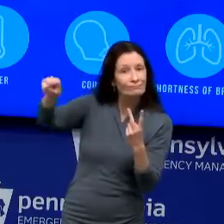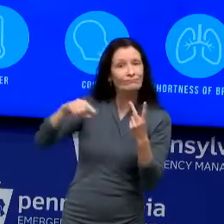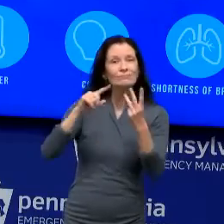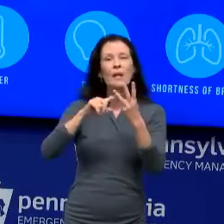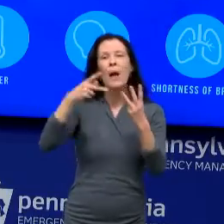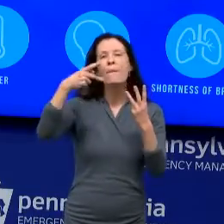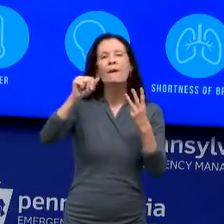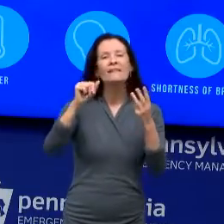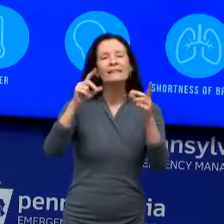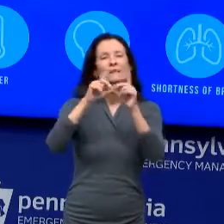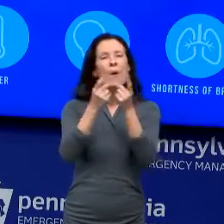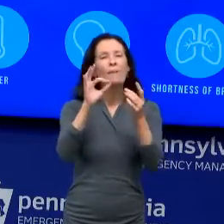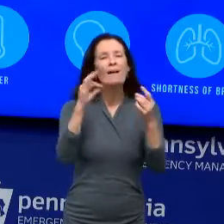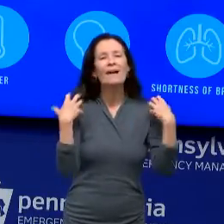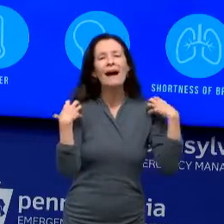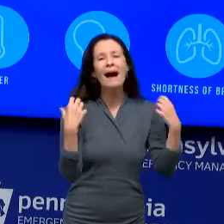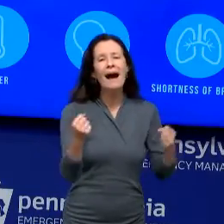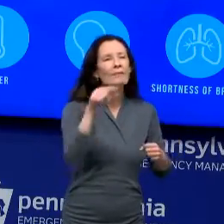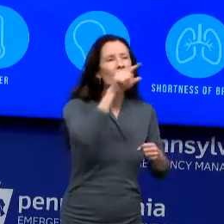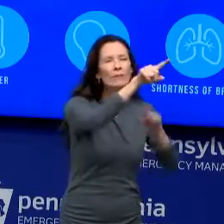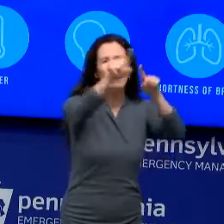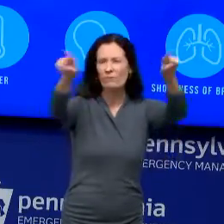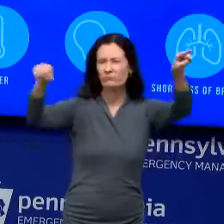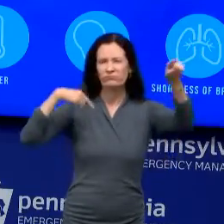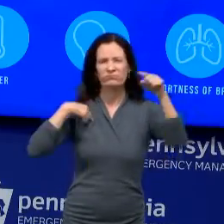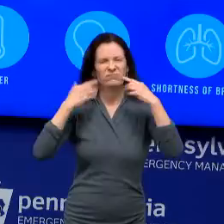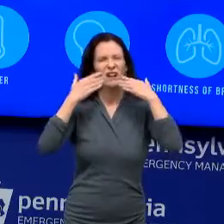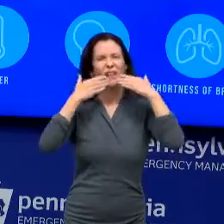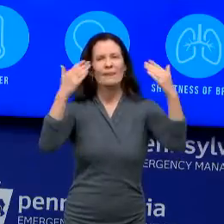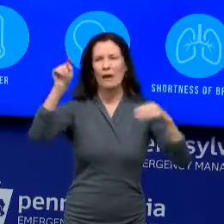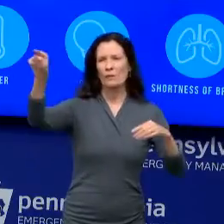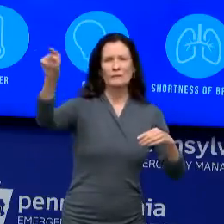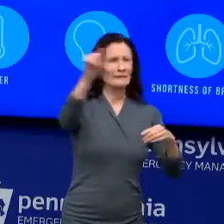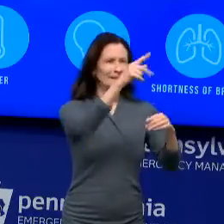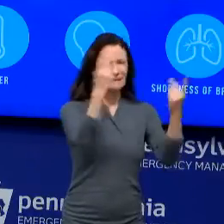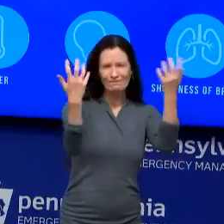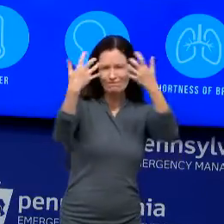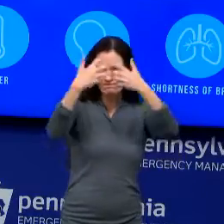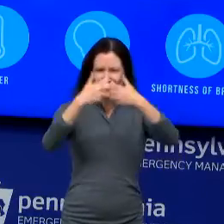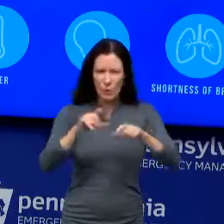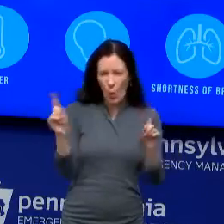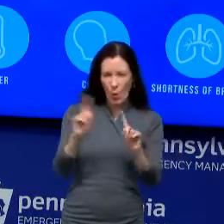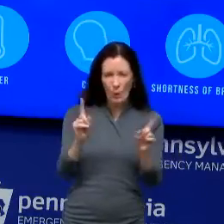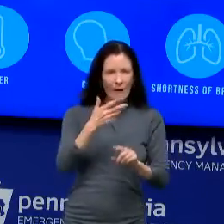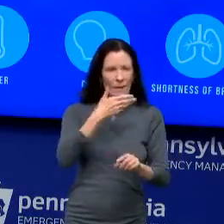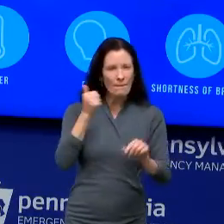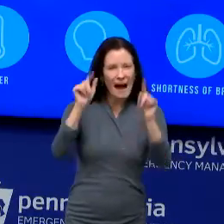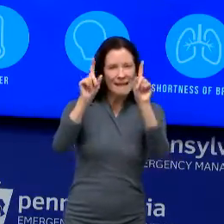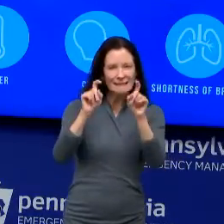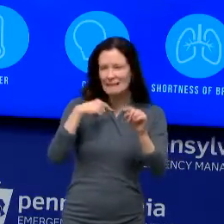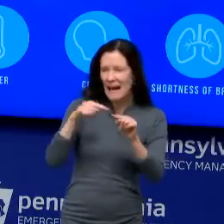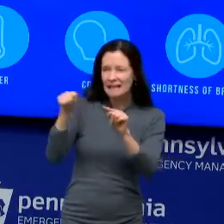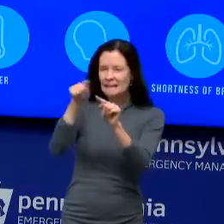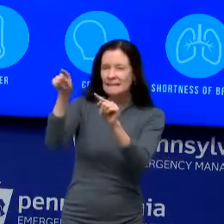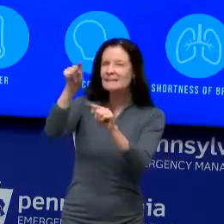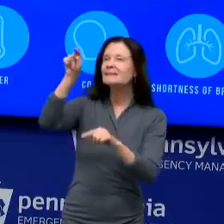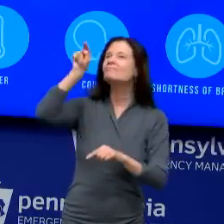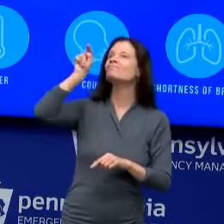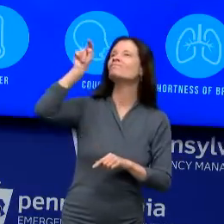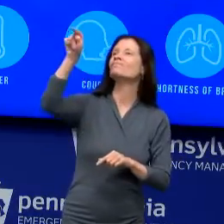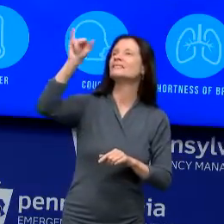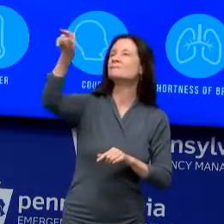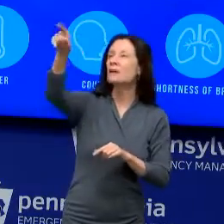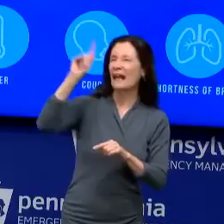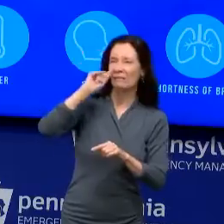the entire Northeast region. This is a very important step as we continue to see a rise